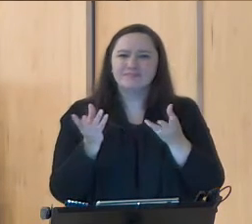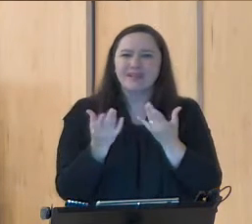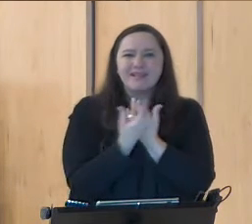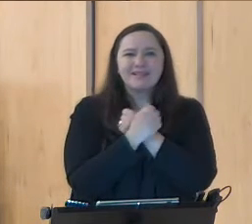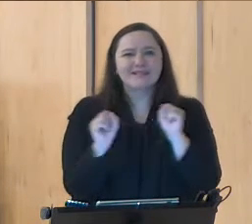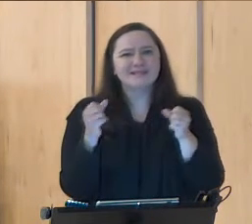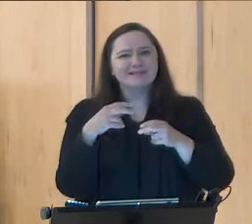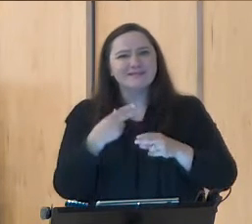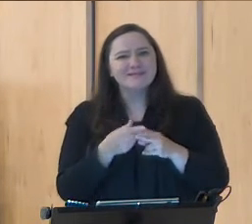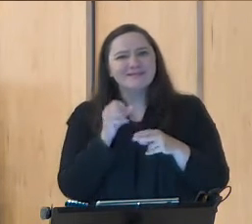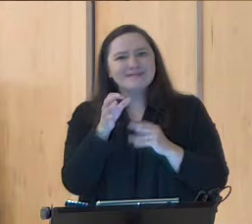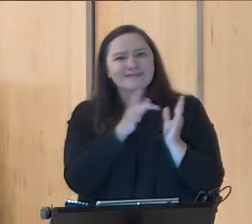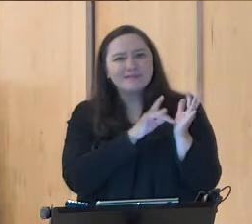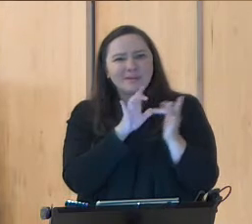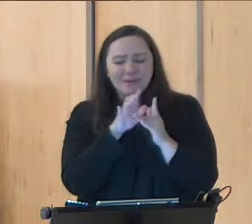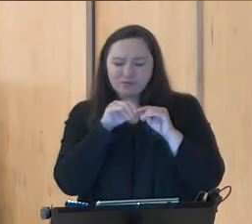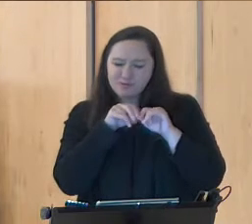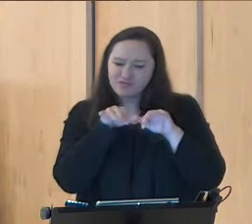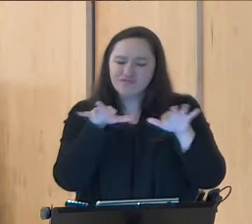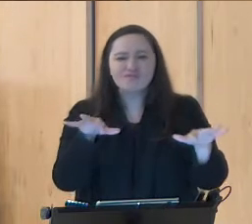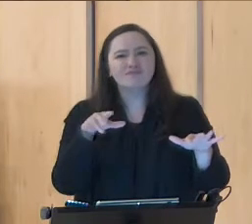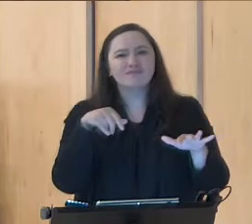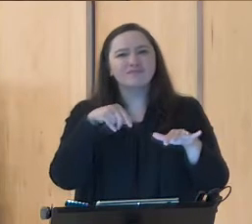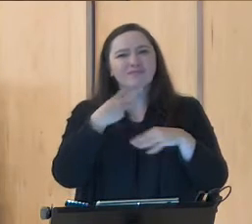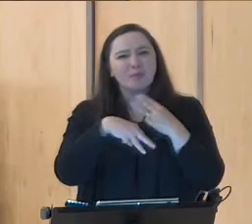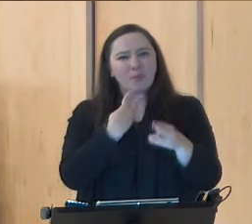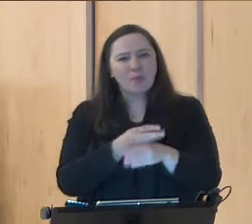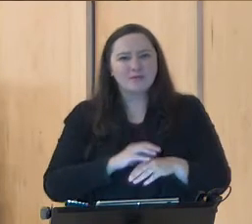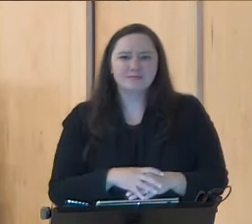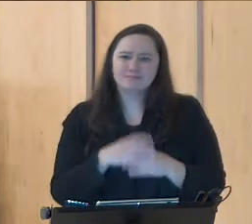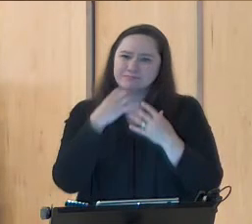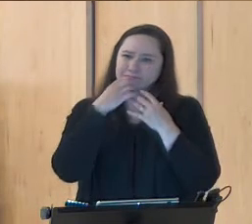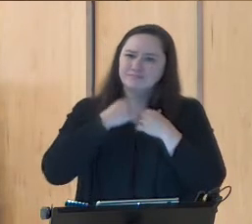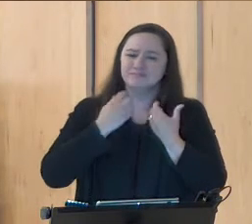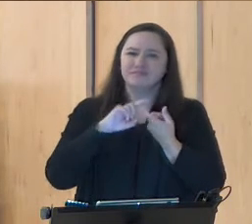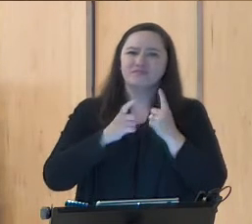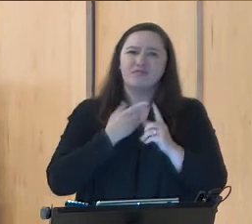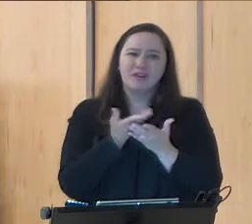the world. Dear friends,